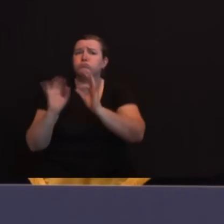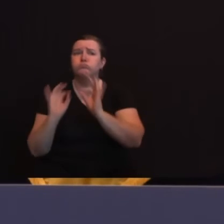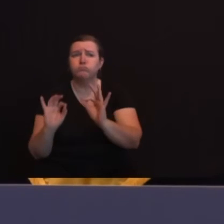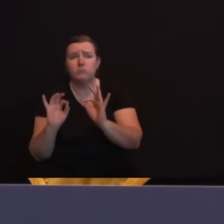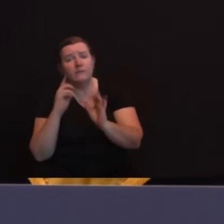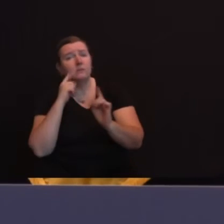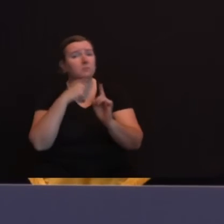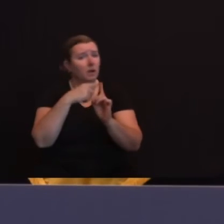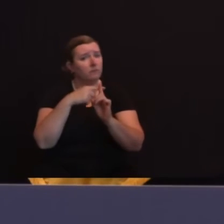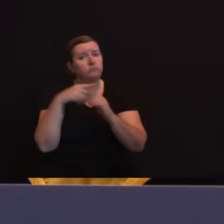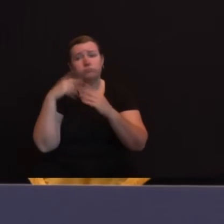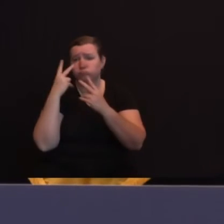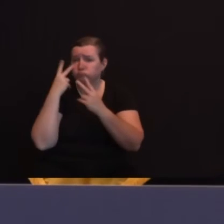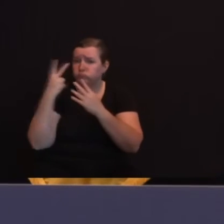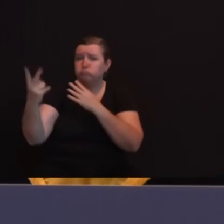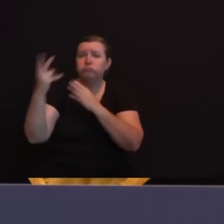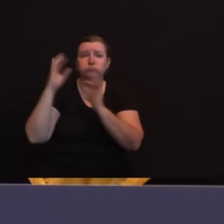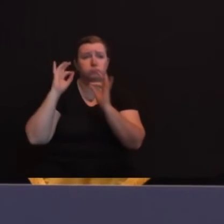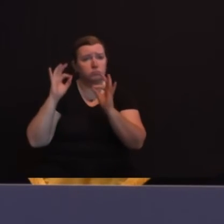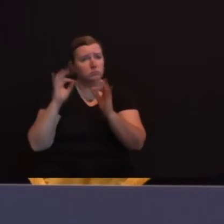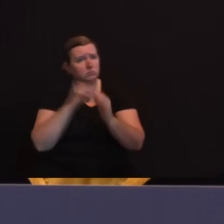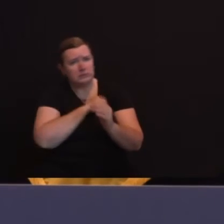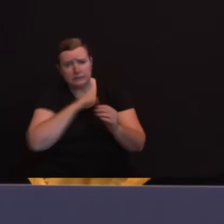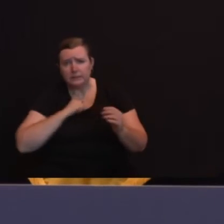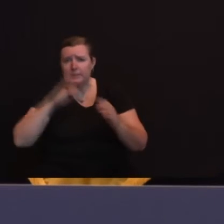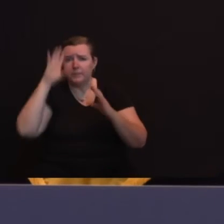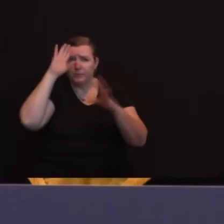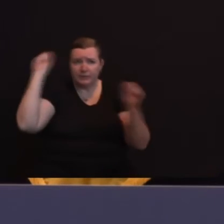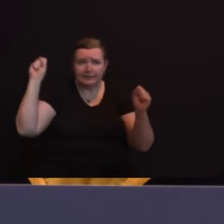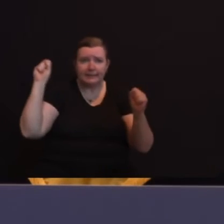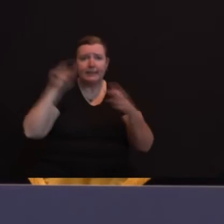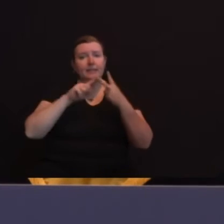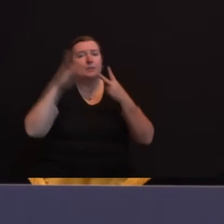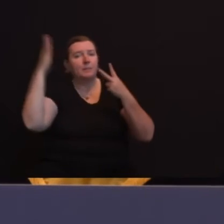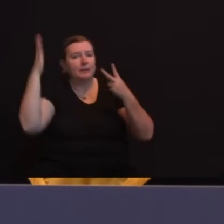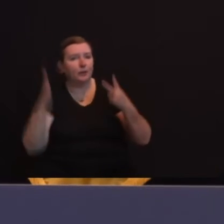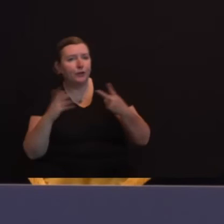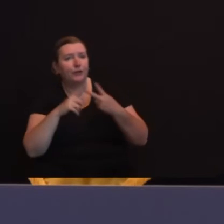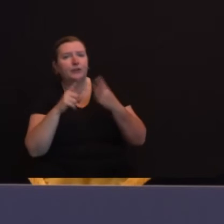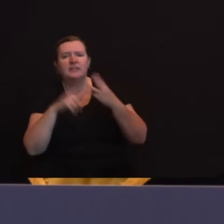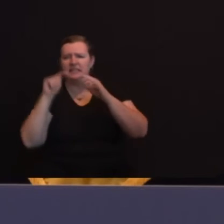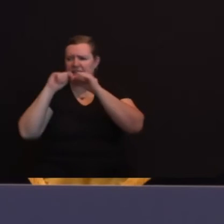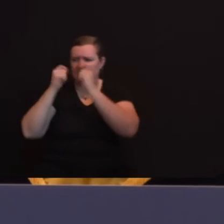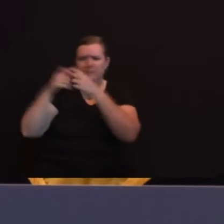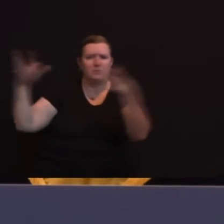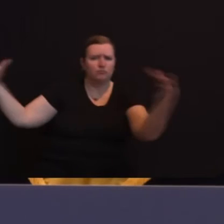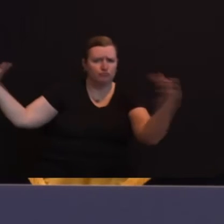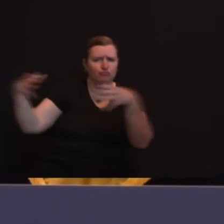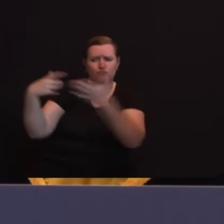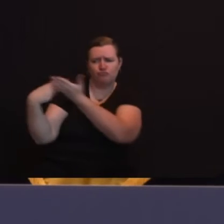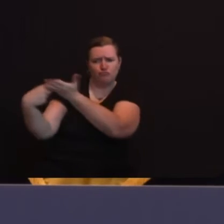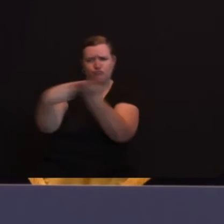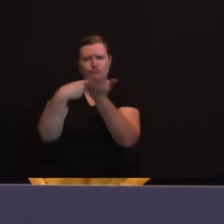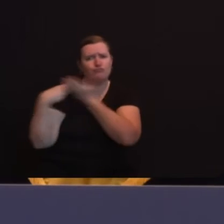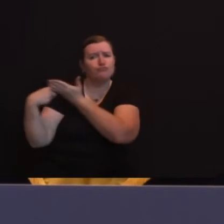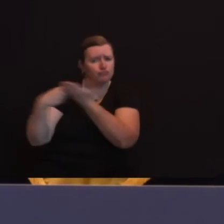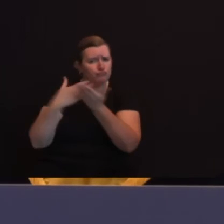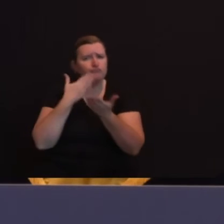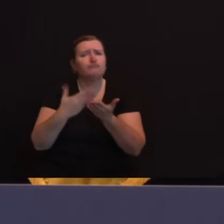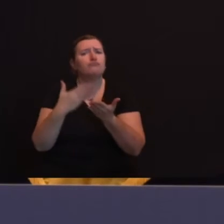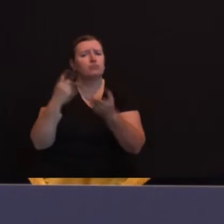out to the Senate President and Speaker and their teams who have been really in a really good spirit to try to find that common